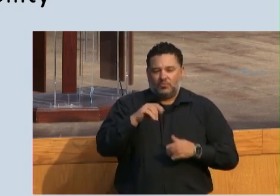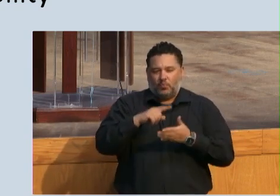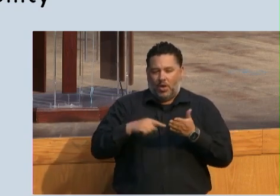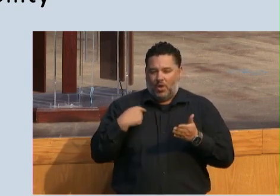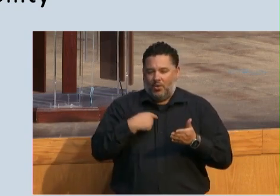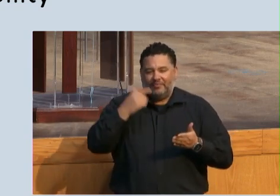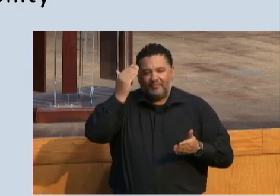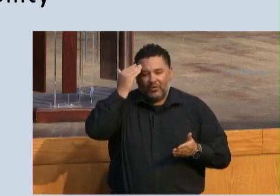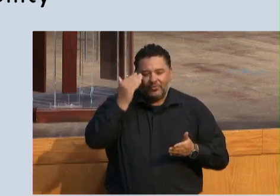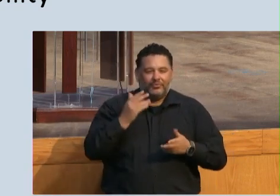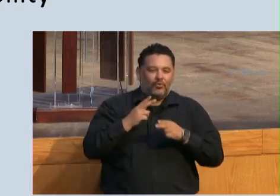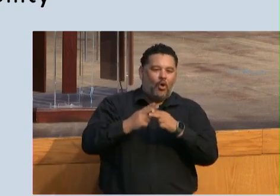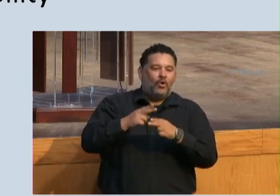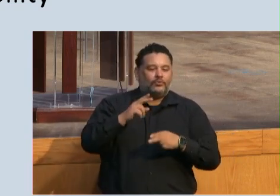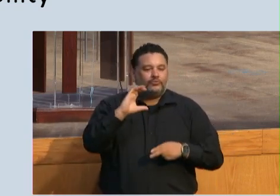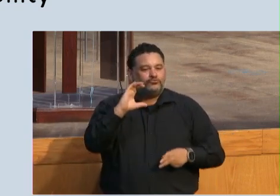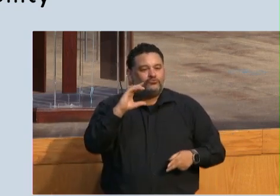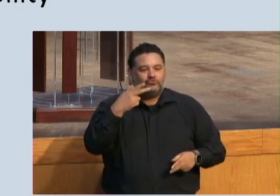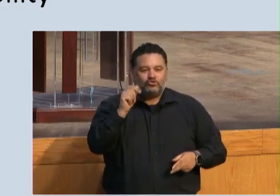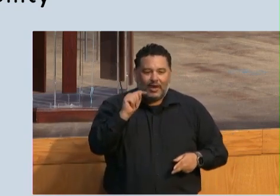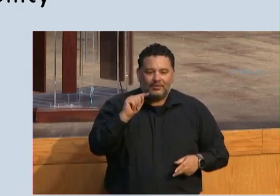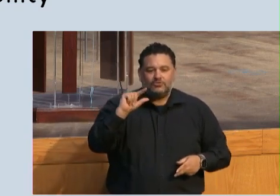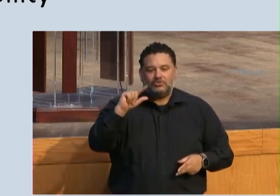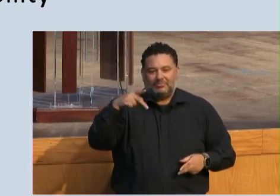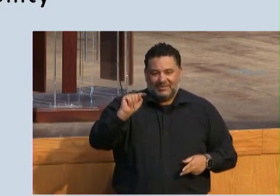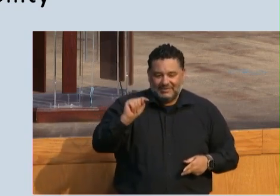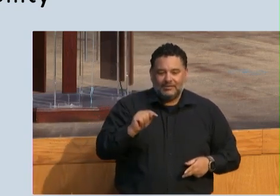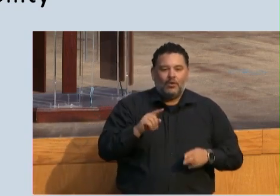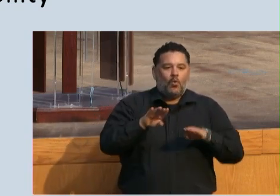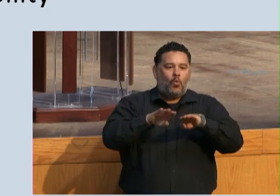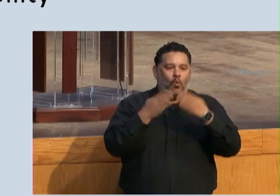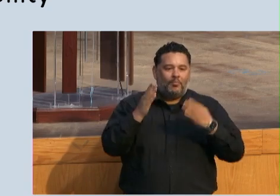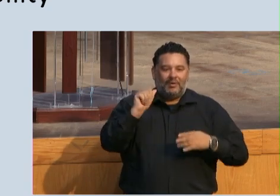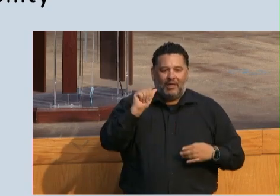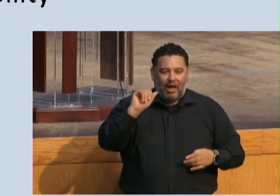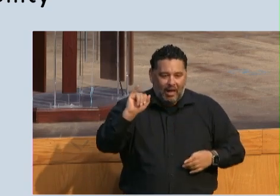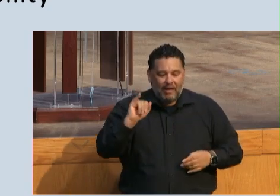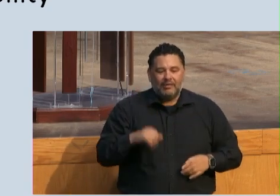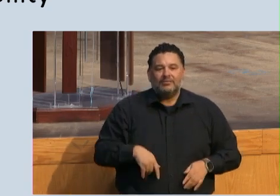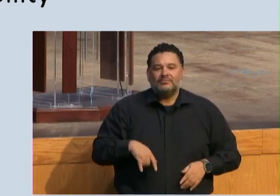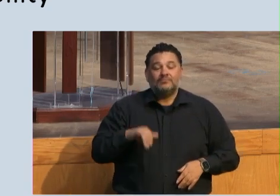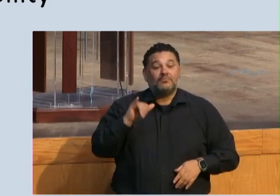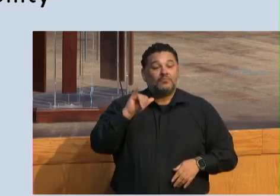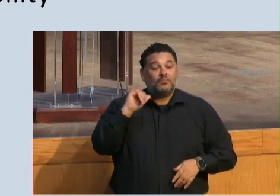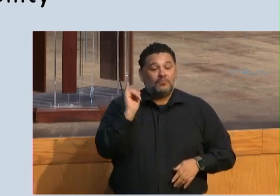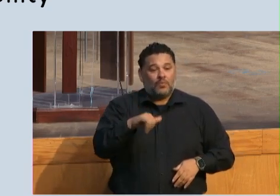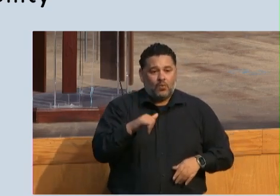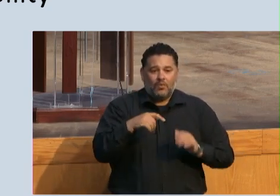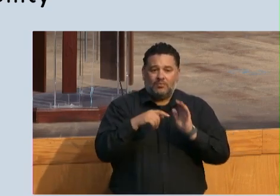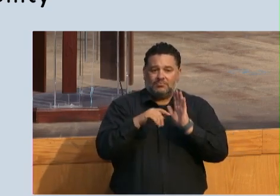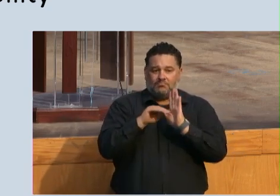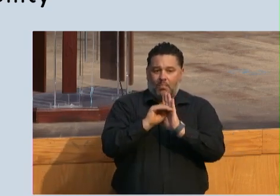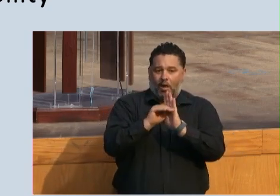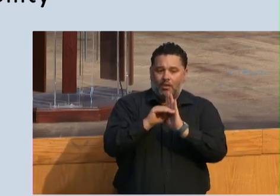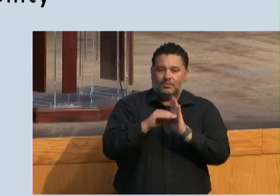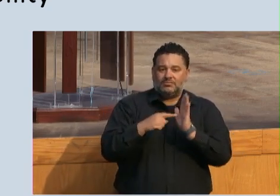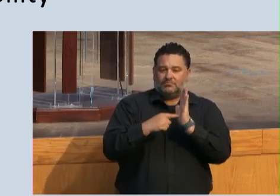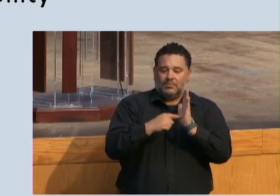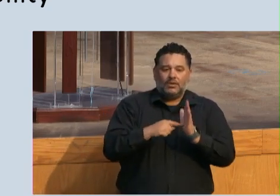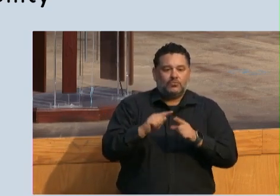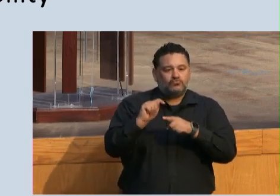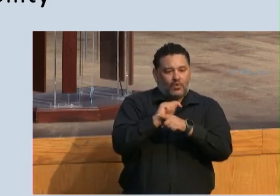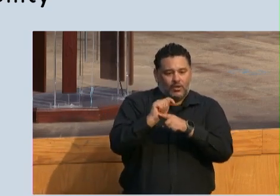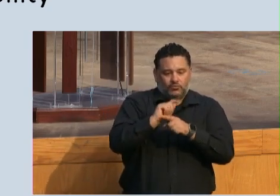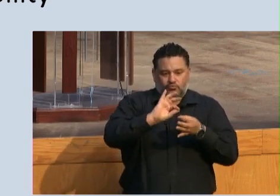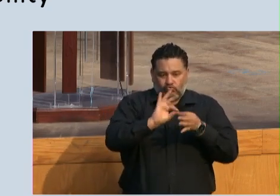known with, like ChatGPT, OpenAI, Meta, Llama. And these are models that are trained to interpret